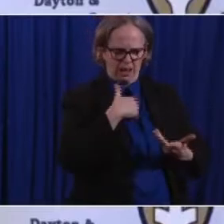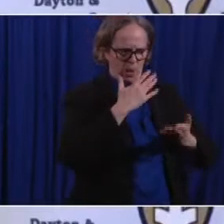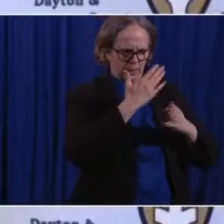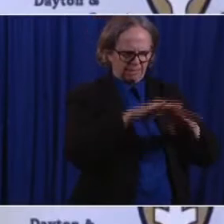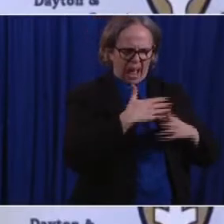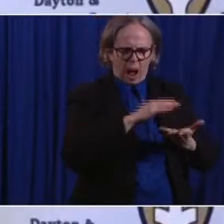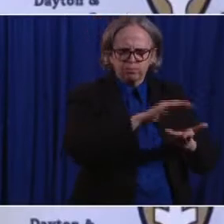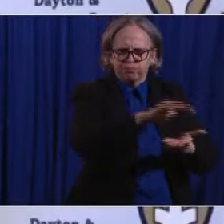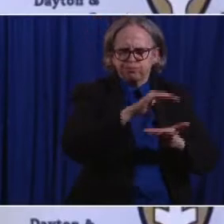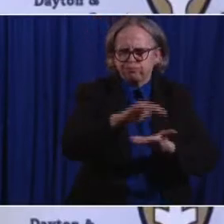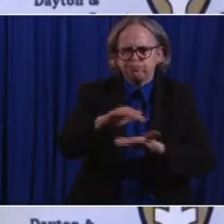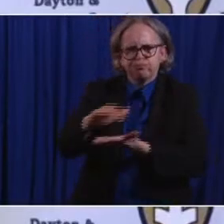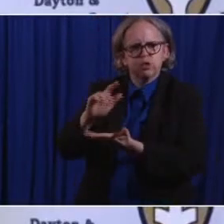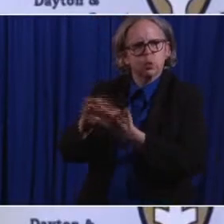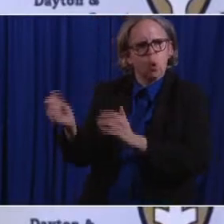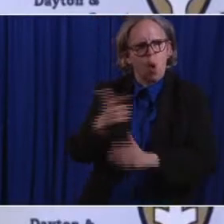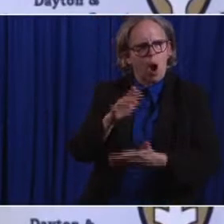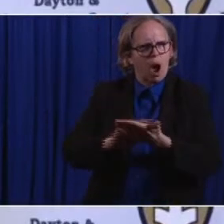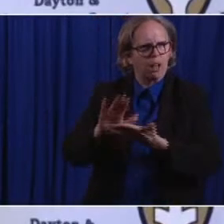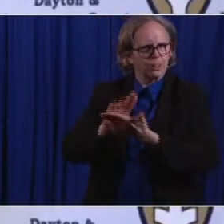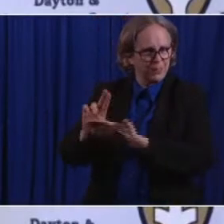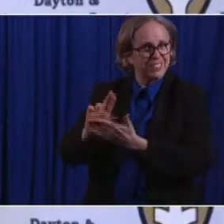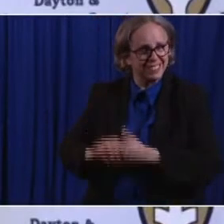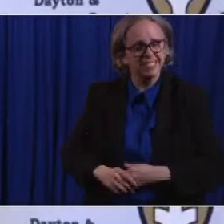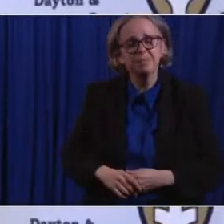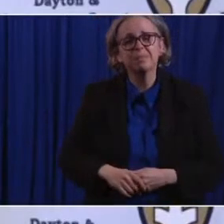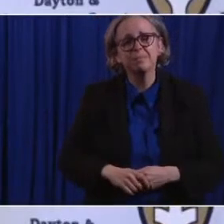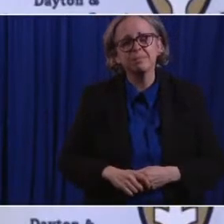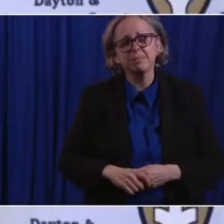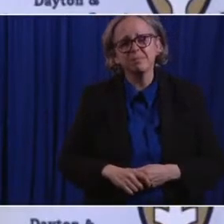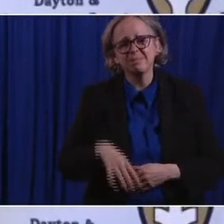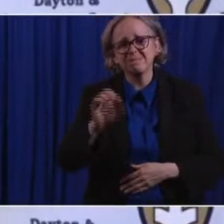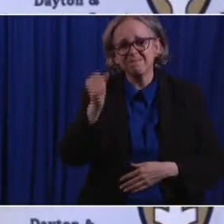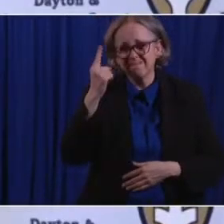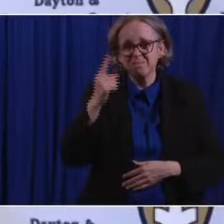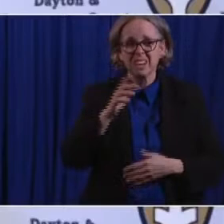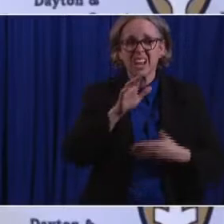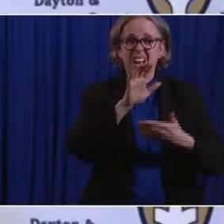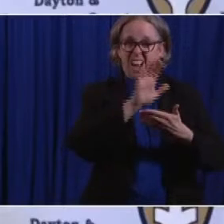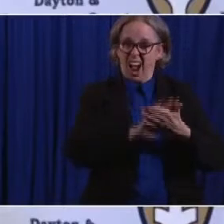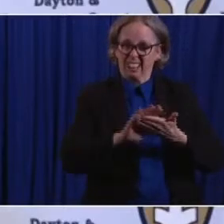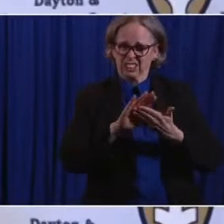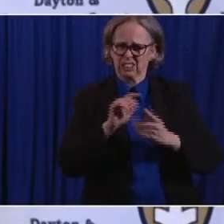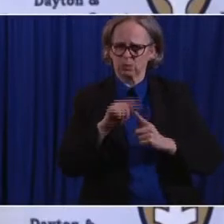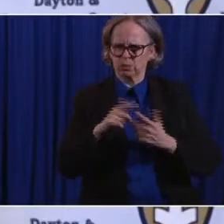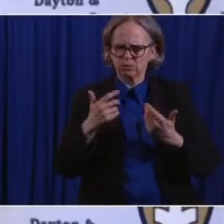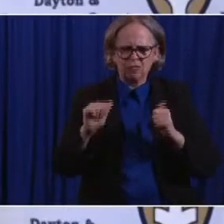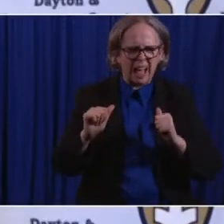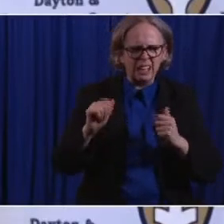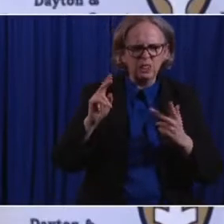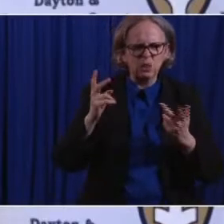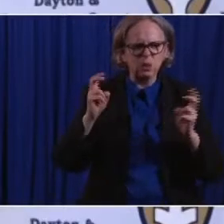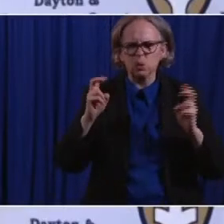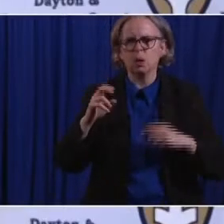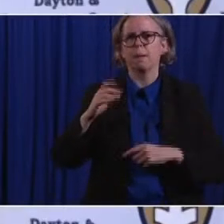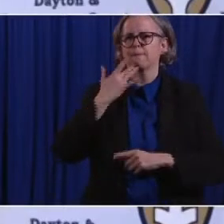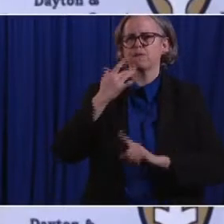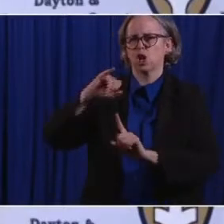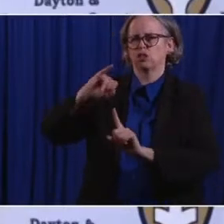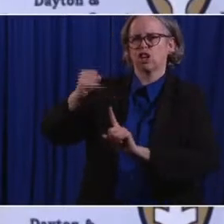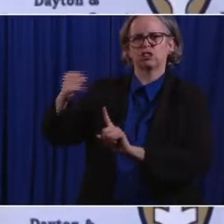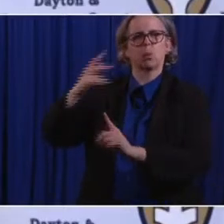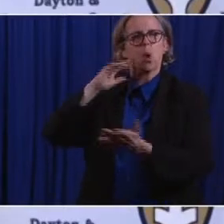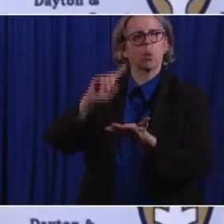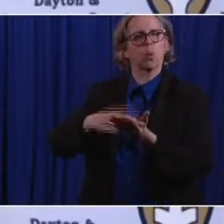these colleges where this will be done, it will be a one-shot deal. And I think that has a very significant